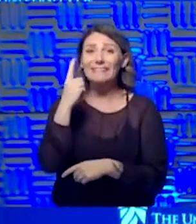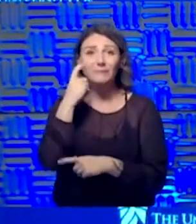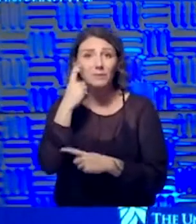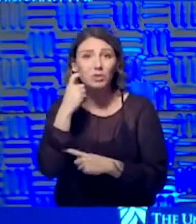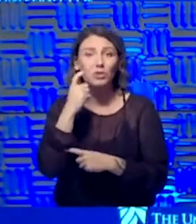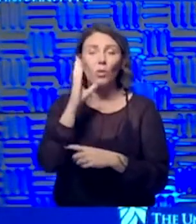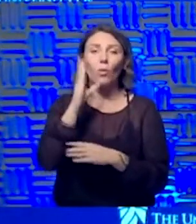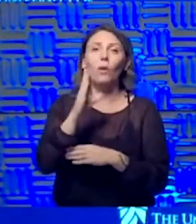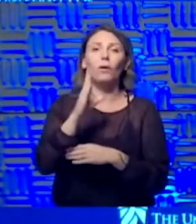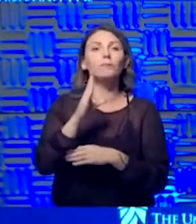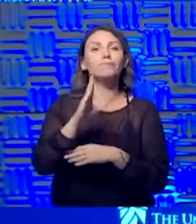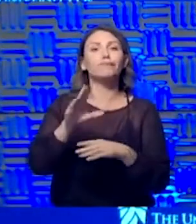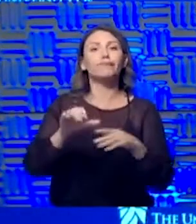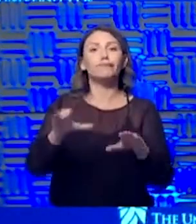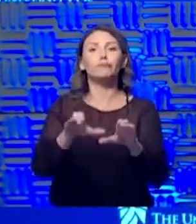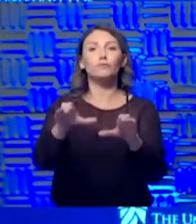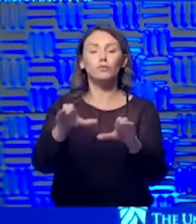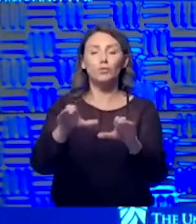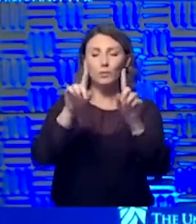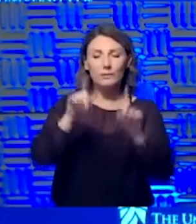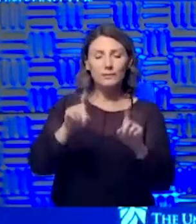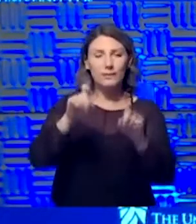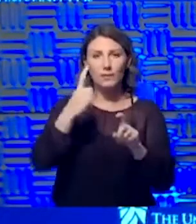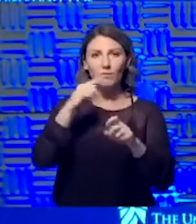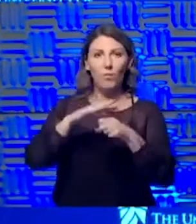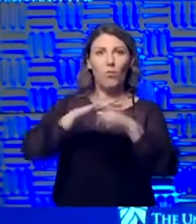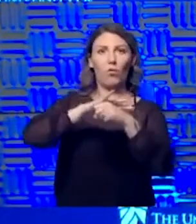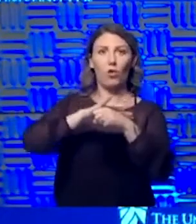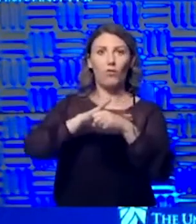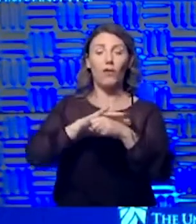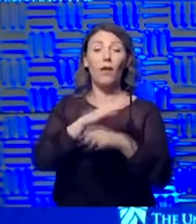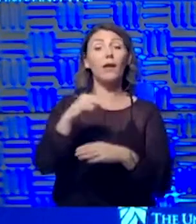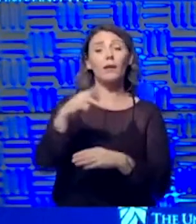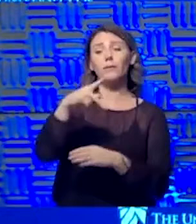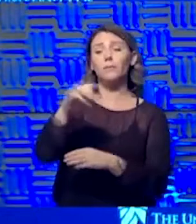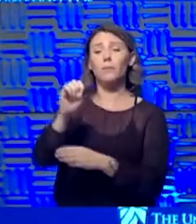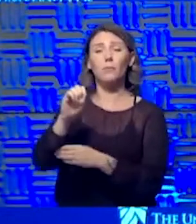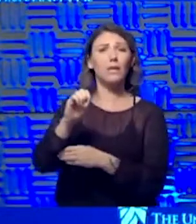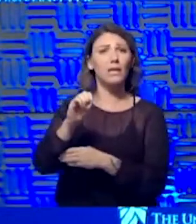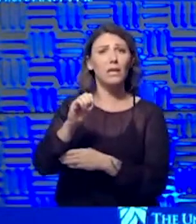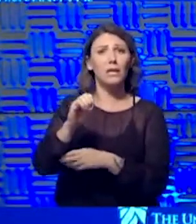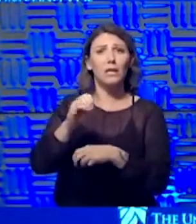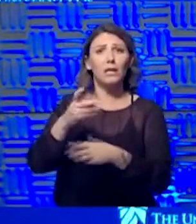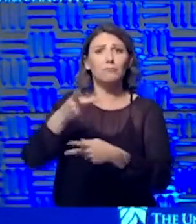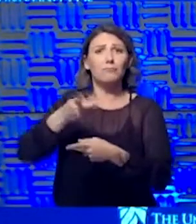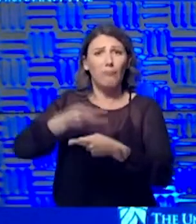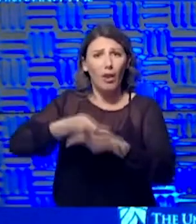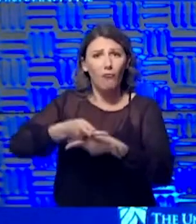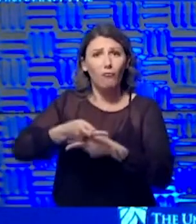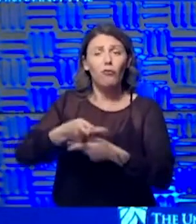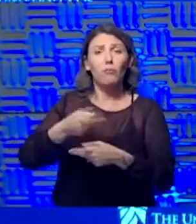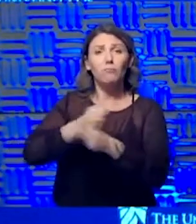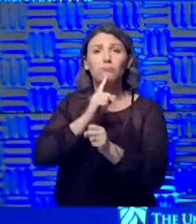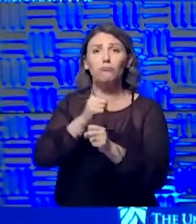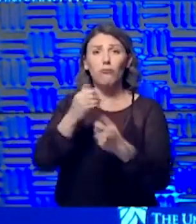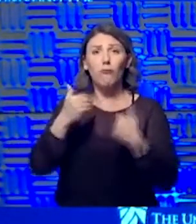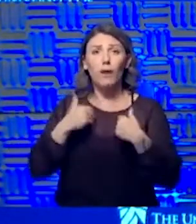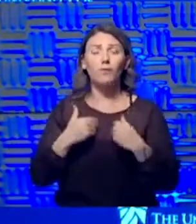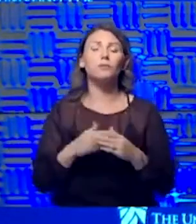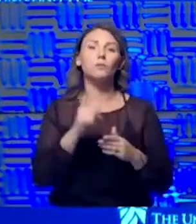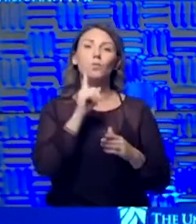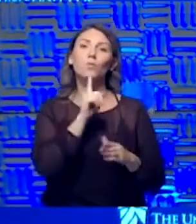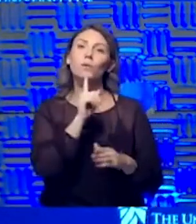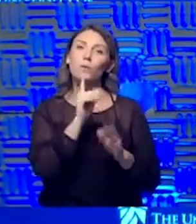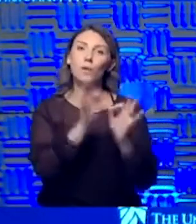have outstanding, I think, PPE precautions that are trying to keep folks safe. I think it's really important for us to say